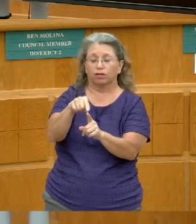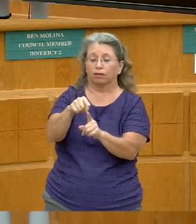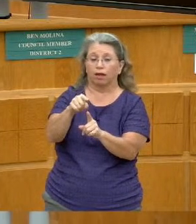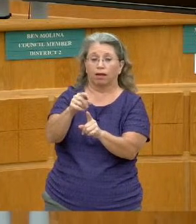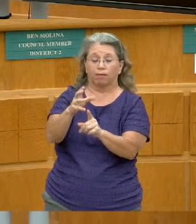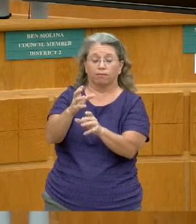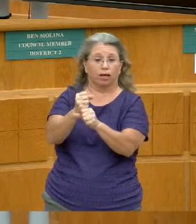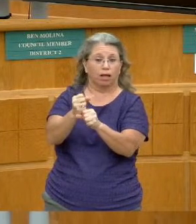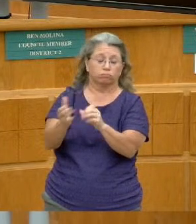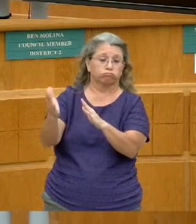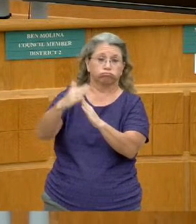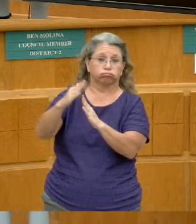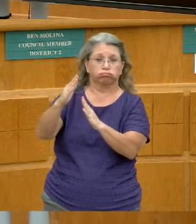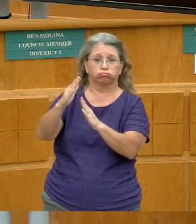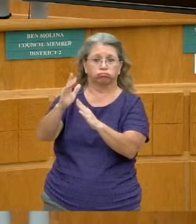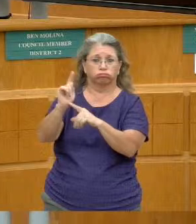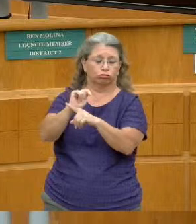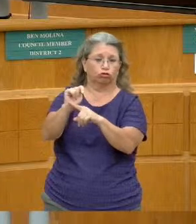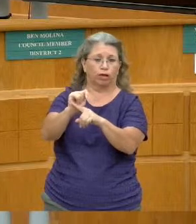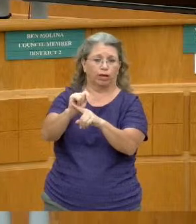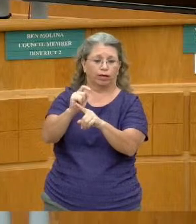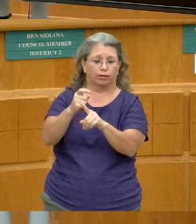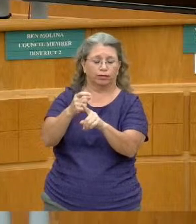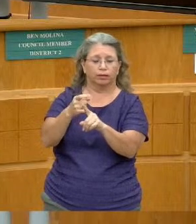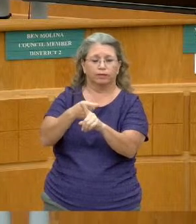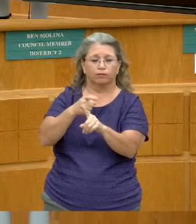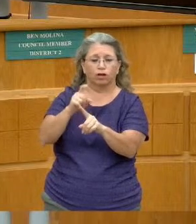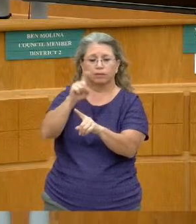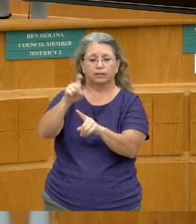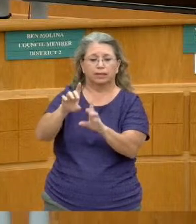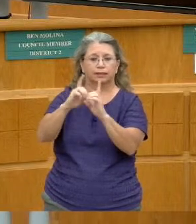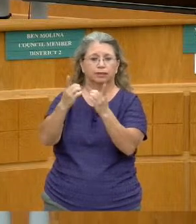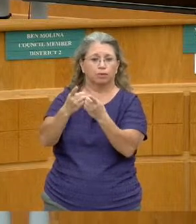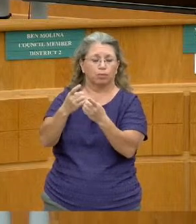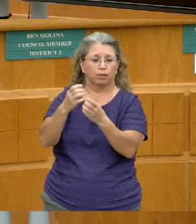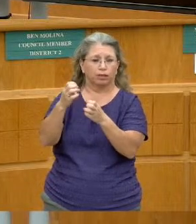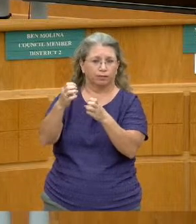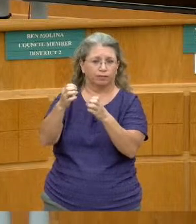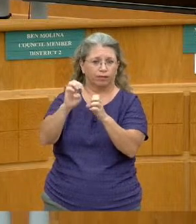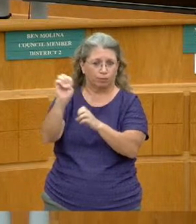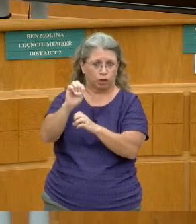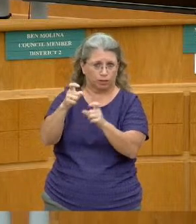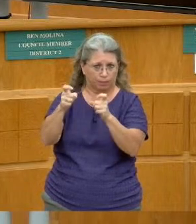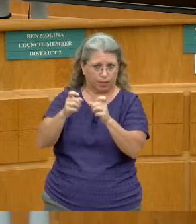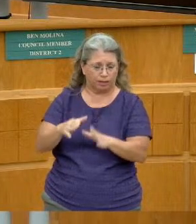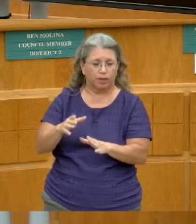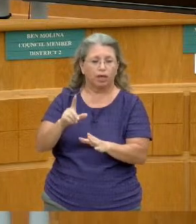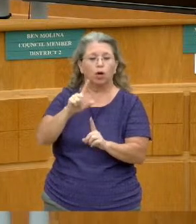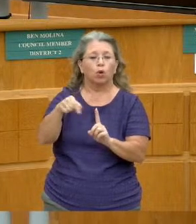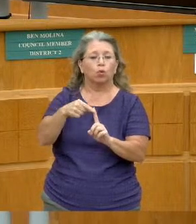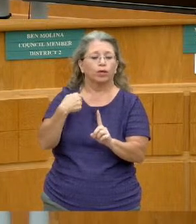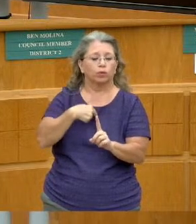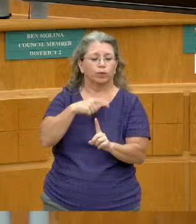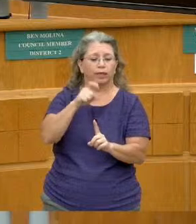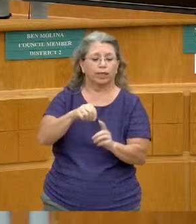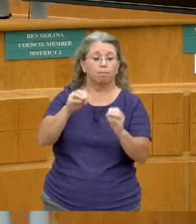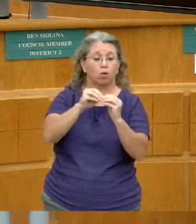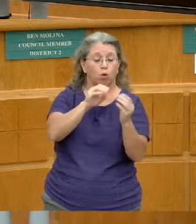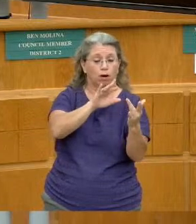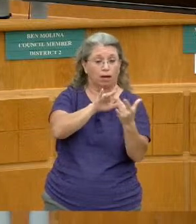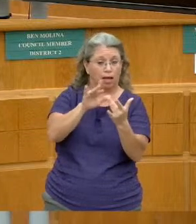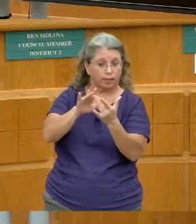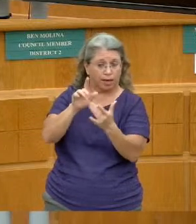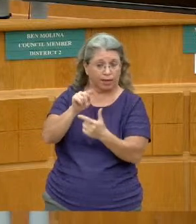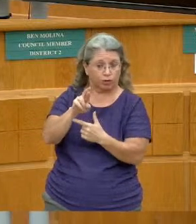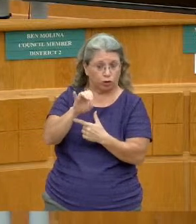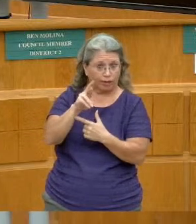from the Texas Department of Emergency Management. And so when we need more contact tracers, we do make that request. We had already made